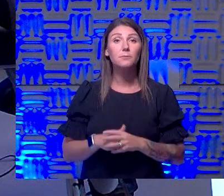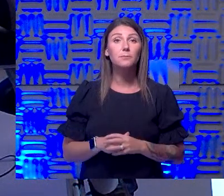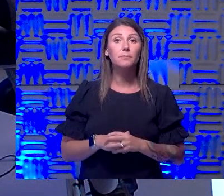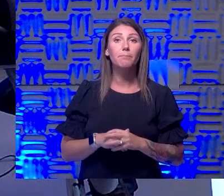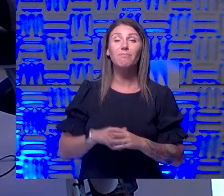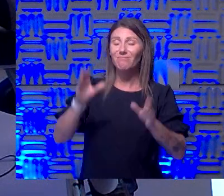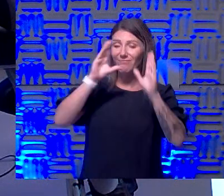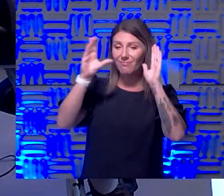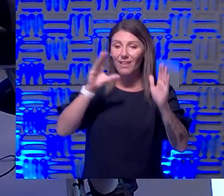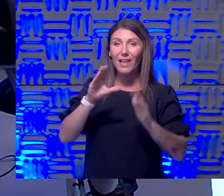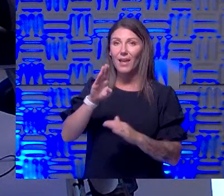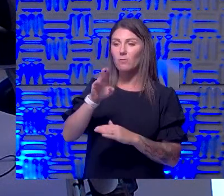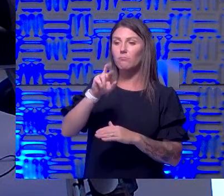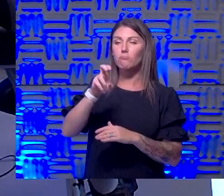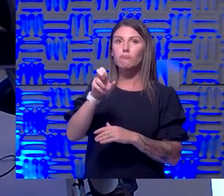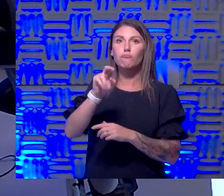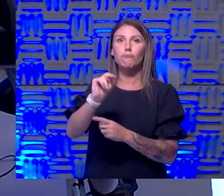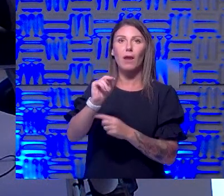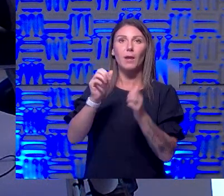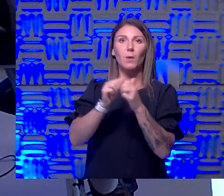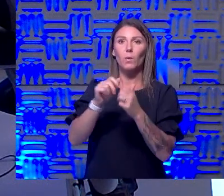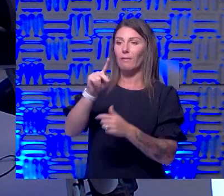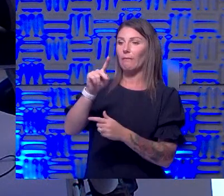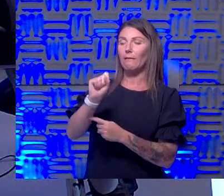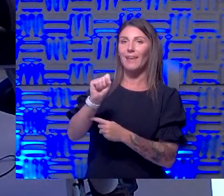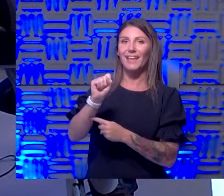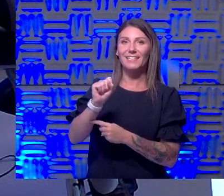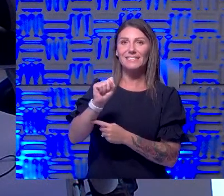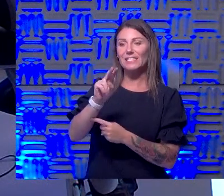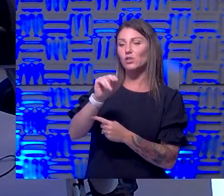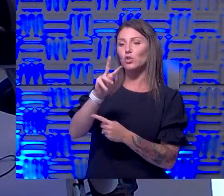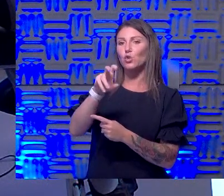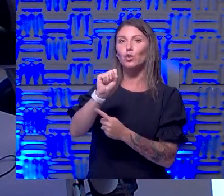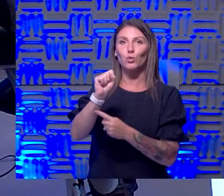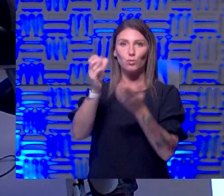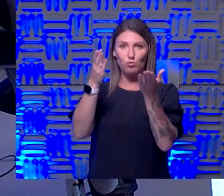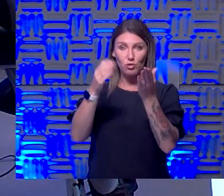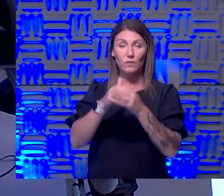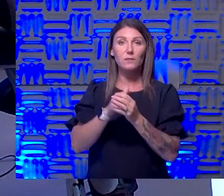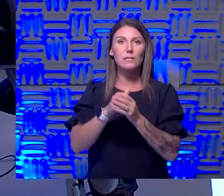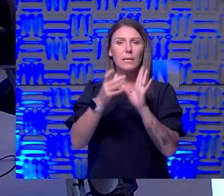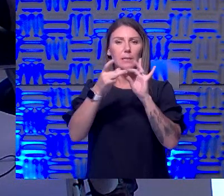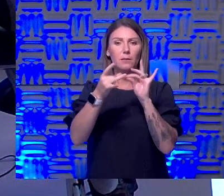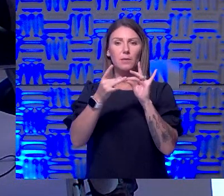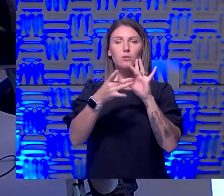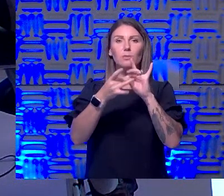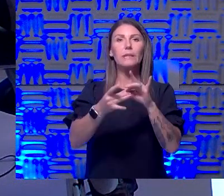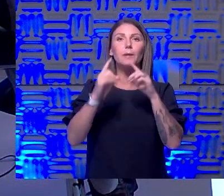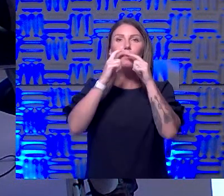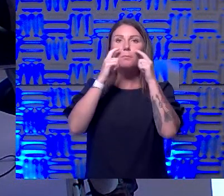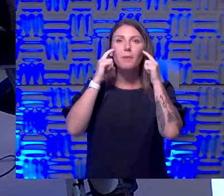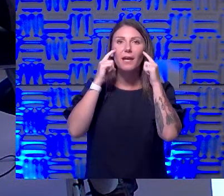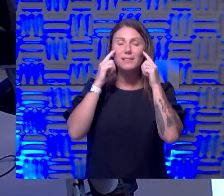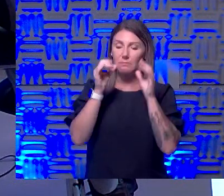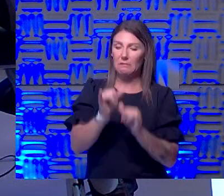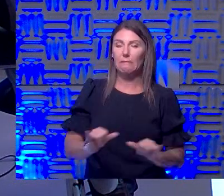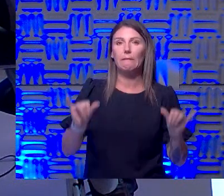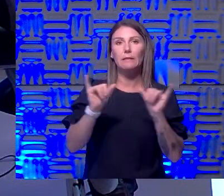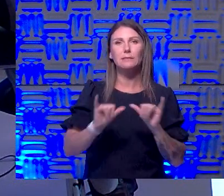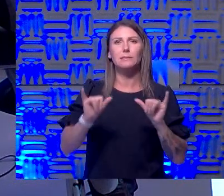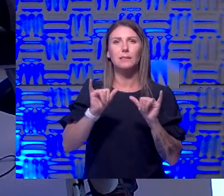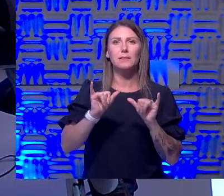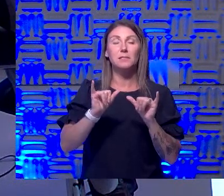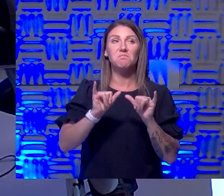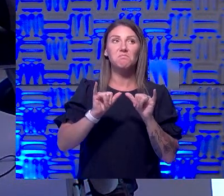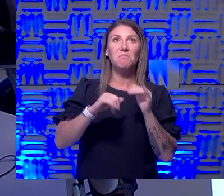Hi, this is Brian Grimmett with the Kansas News Service. The messaging on masks has been pretty consistent for at least a